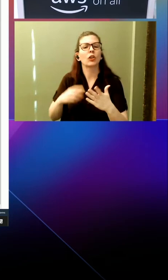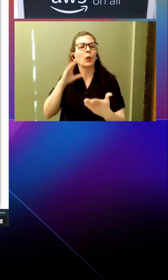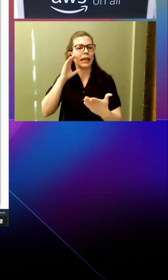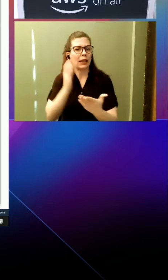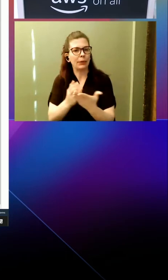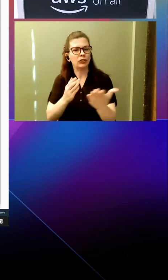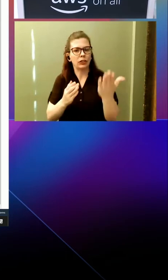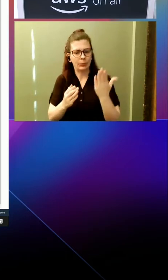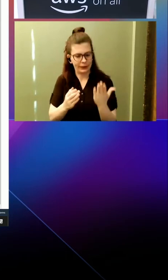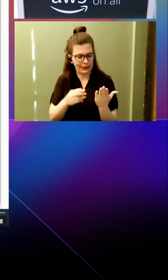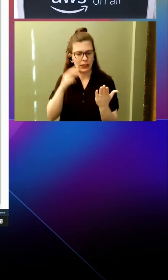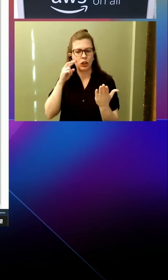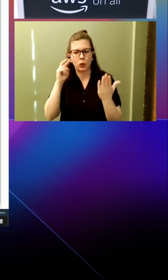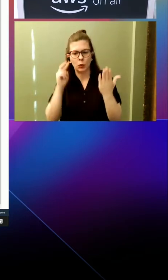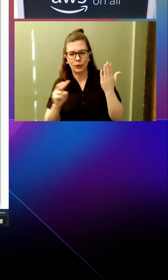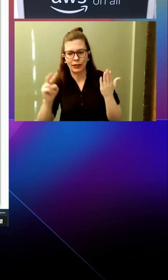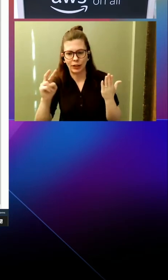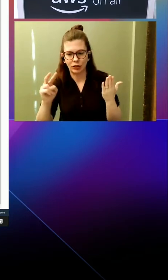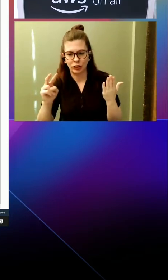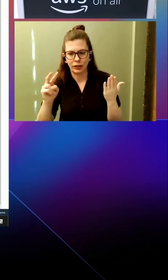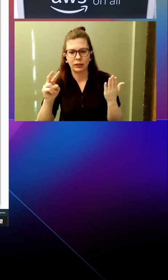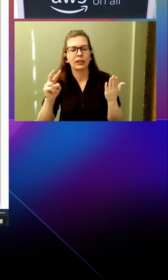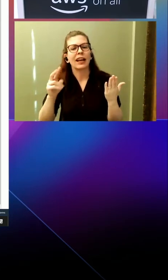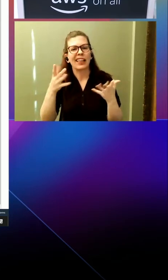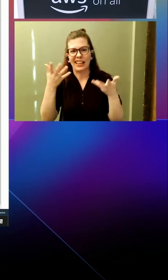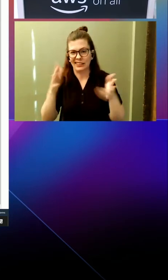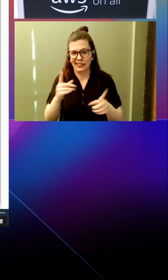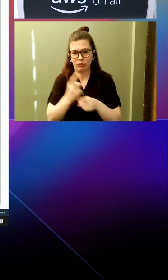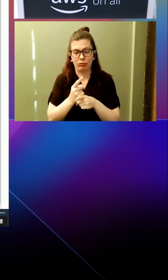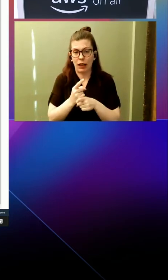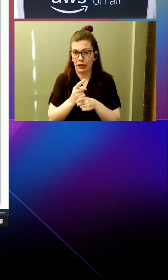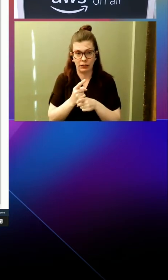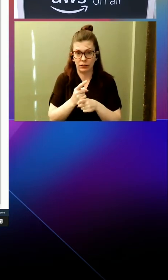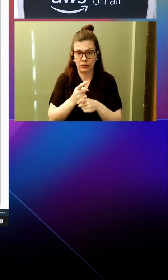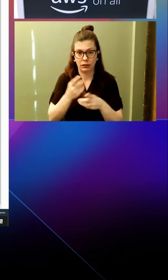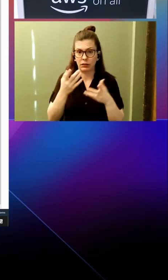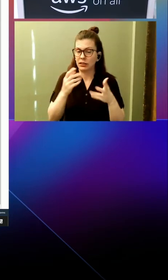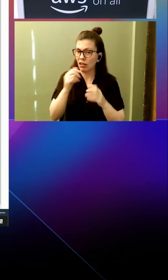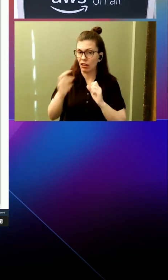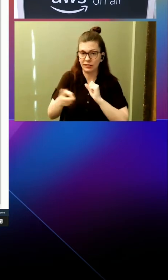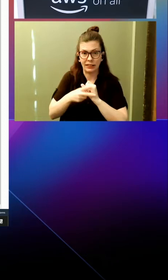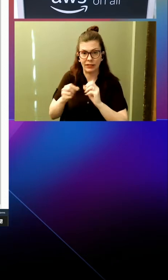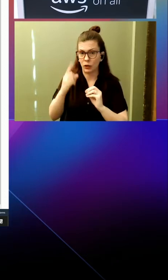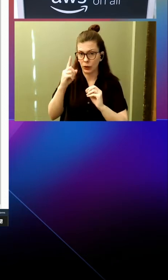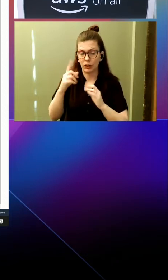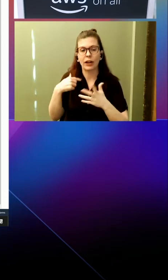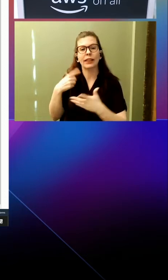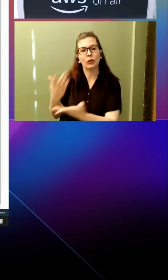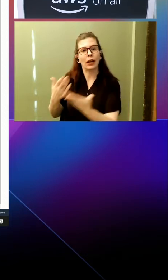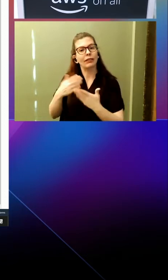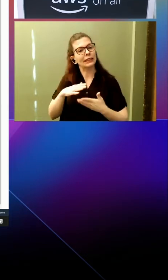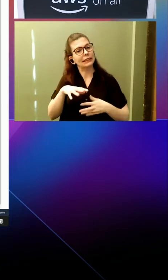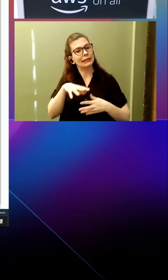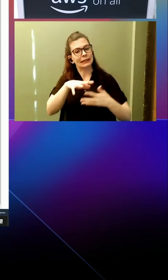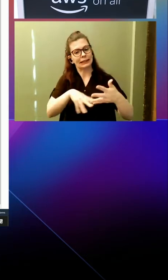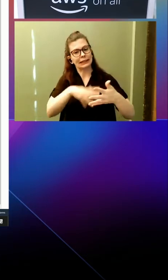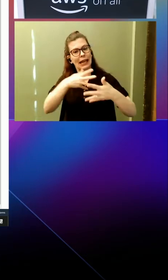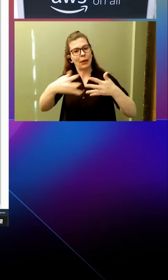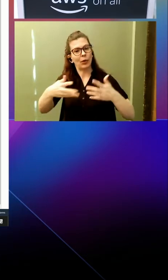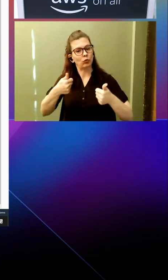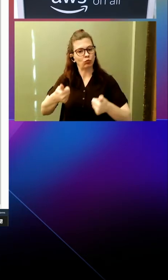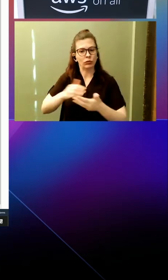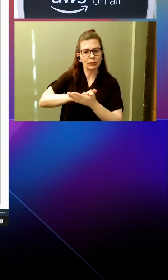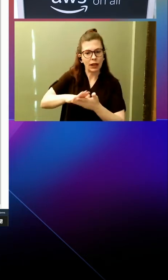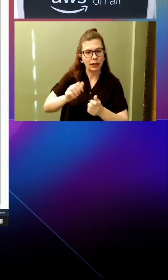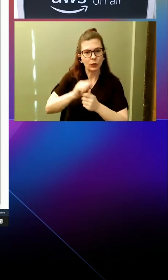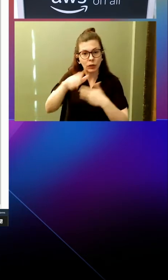predictions, and that's it, right? The image isn't saved anywhere, and you get this nice table with all the information right here.